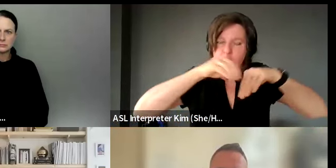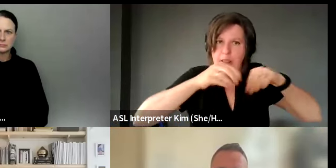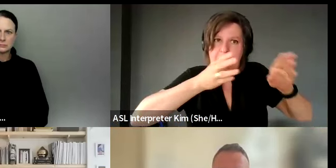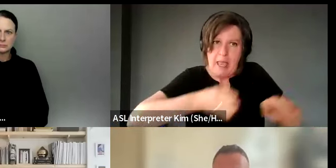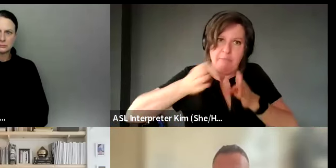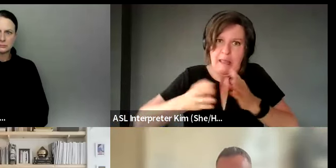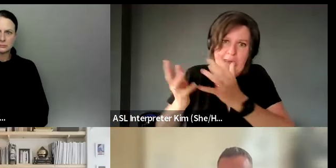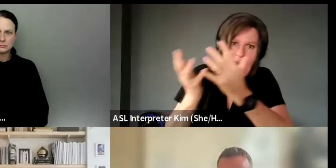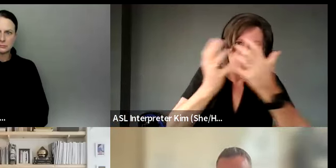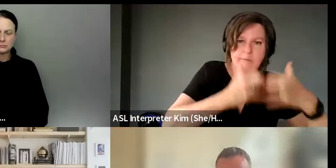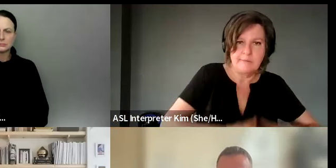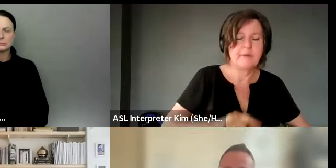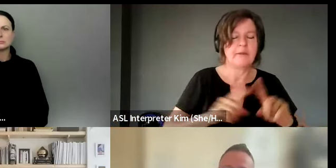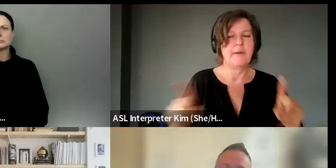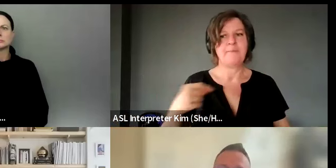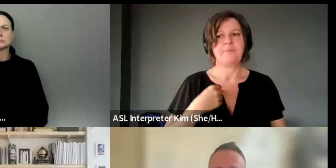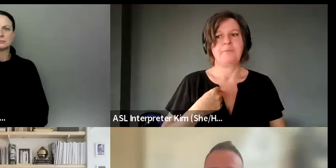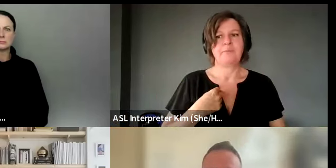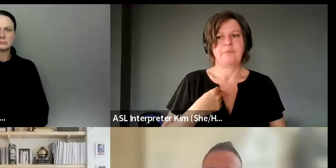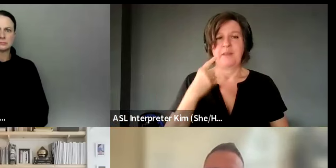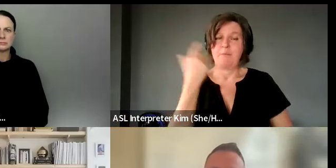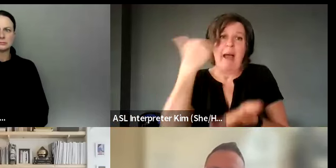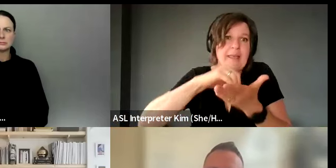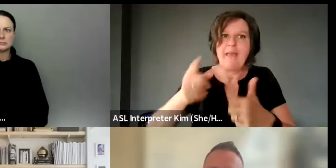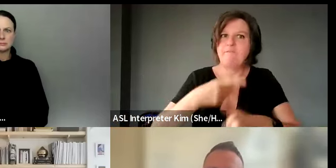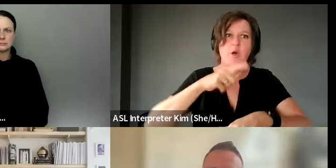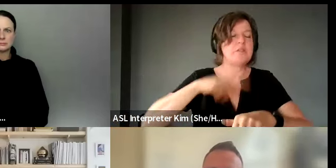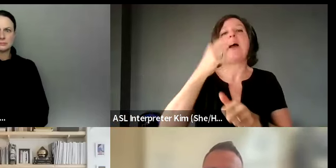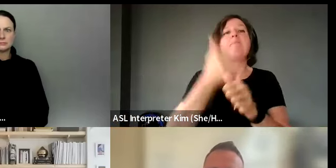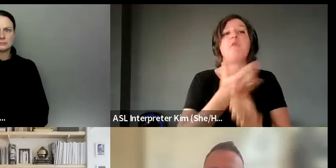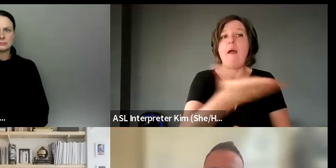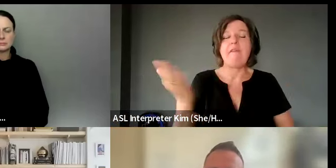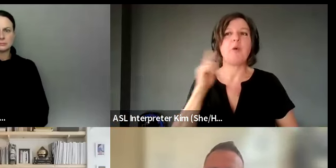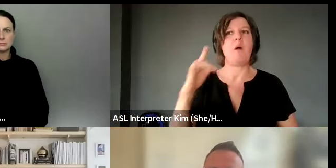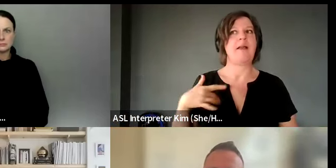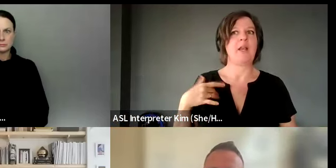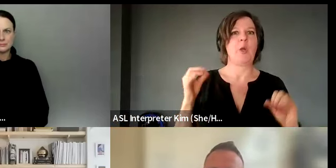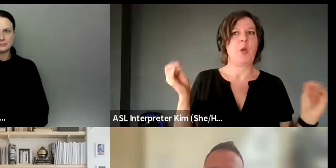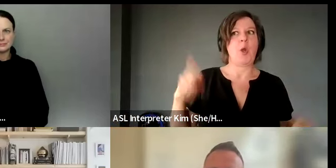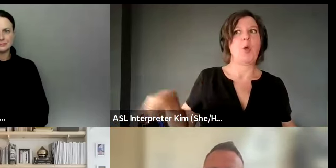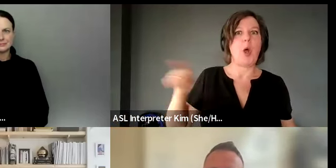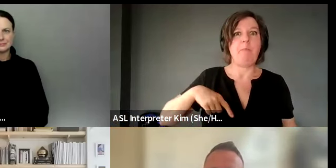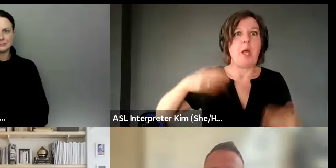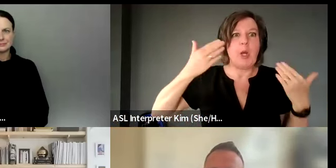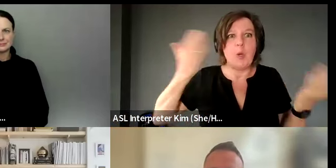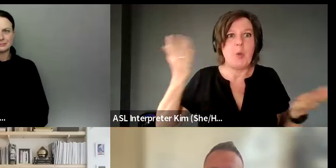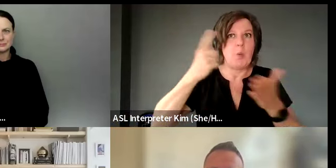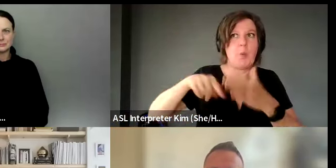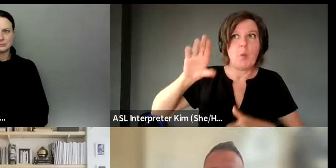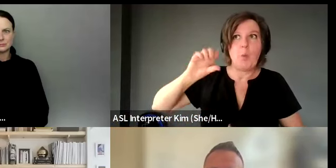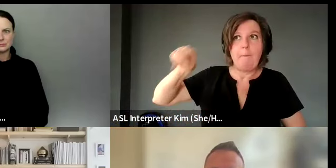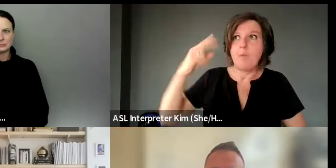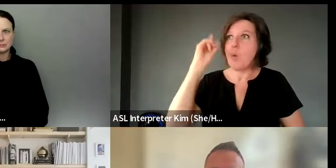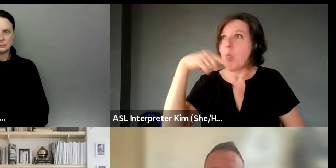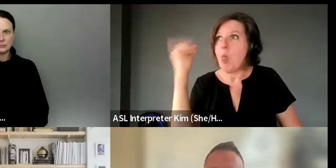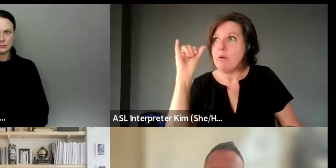but I think, again, it was the first time for everyone. And I think like no one really knew maybe what the booth looks like, what to